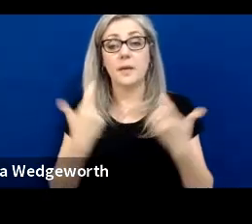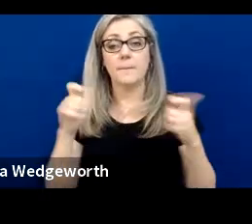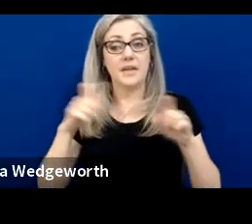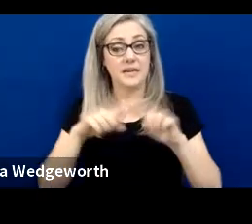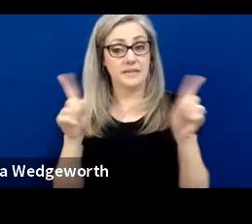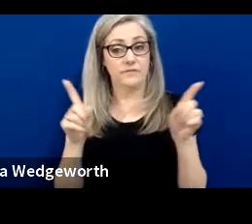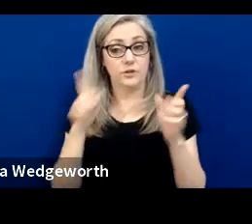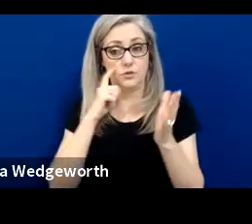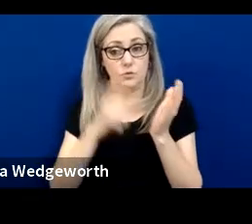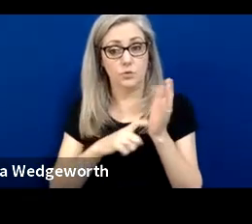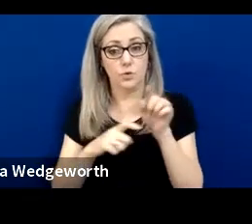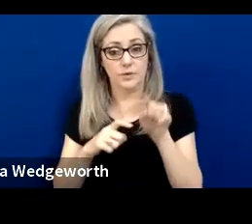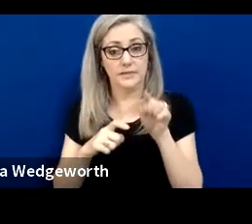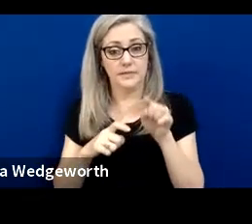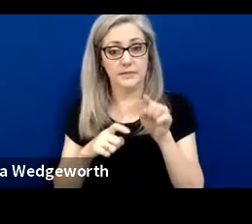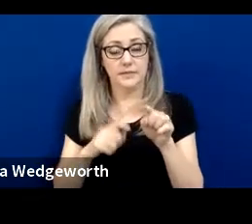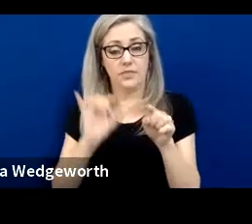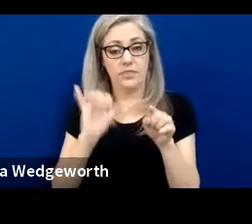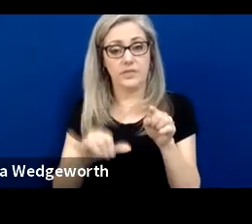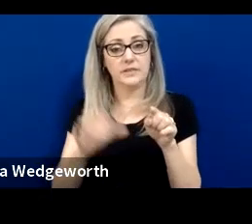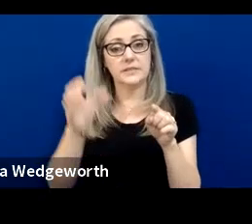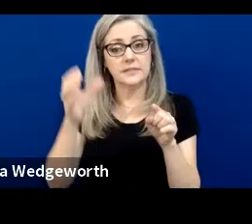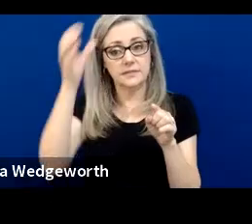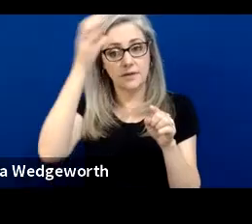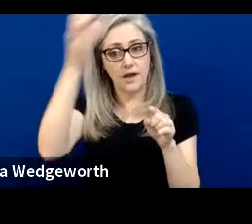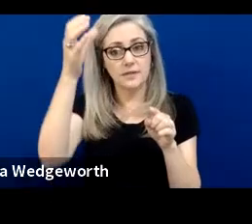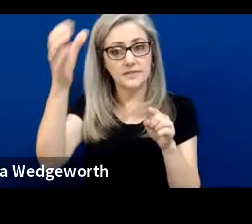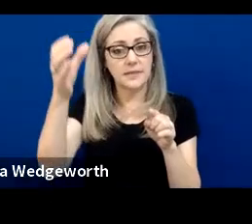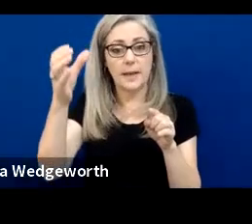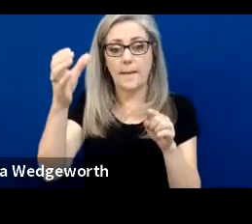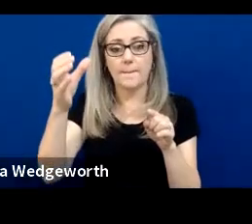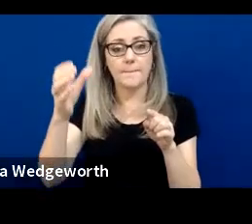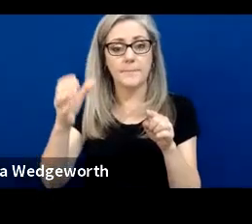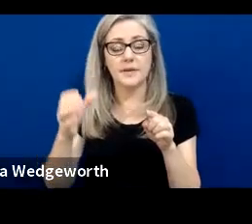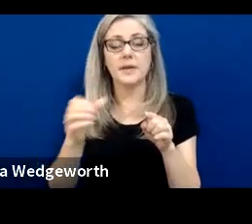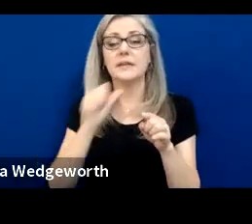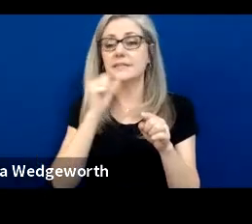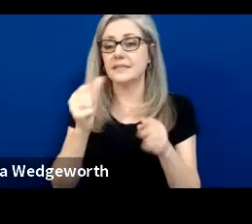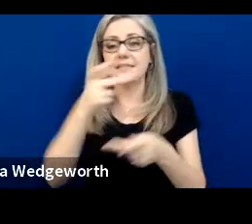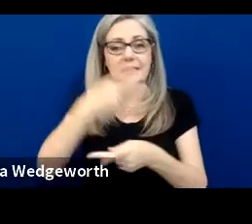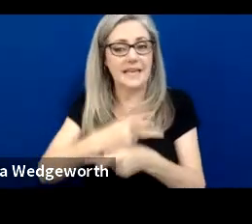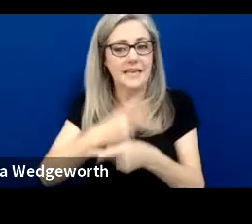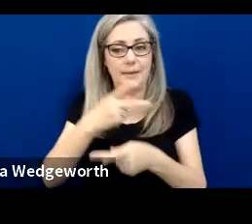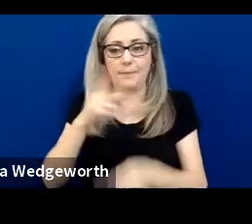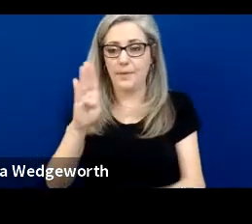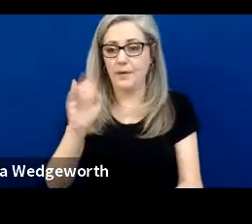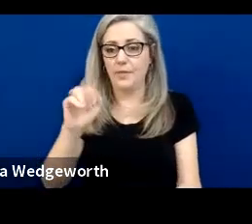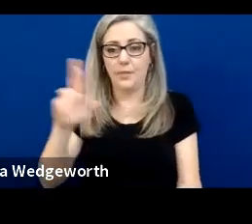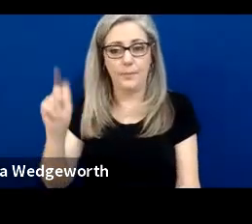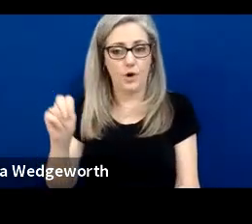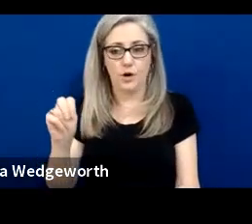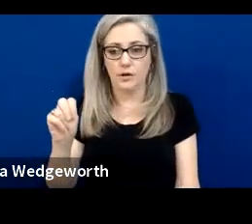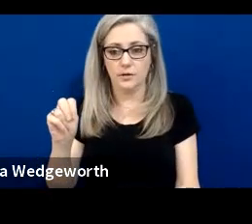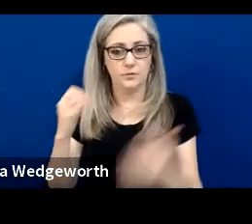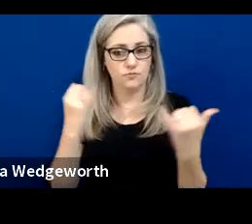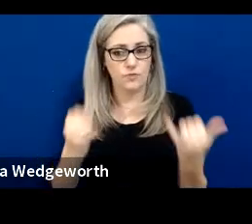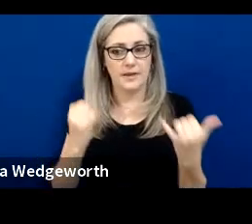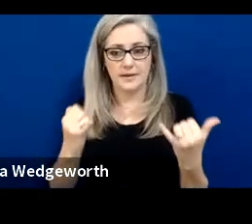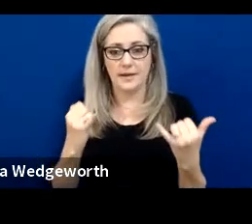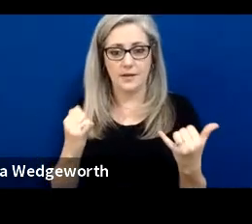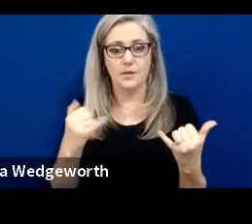is this concept does not retain the existing barn. And so because of that, we've kind of